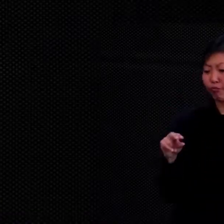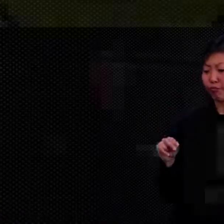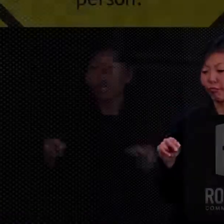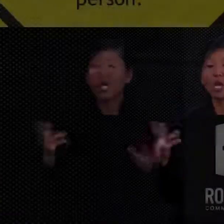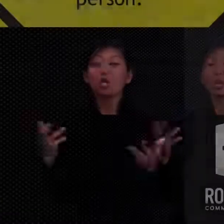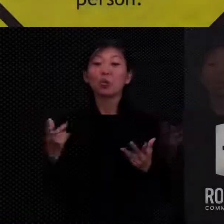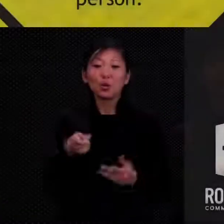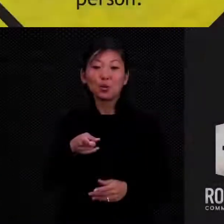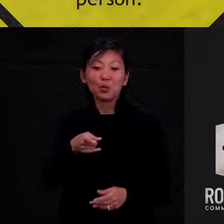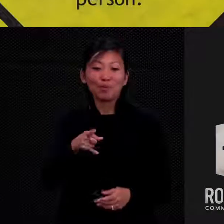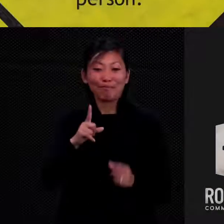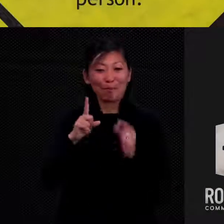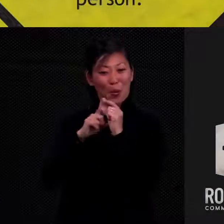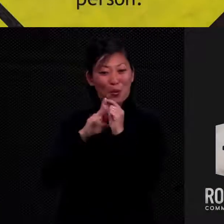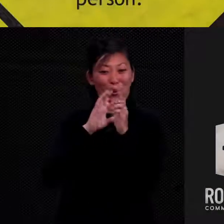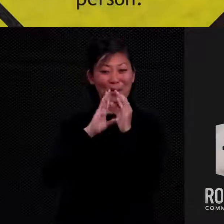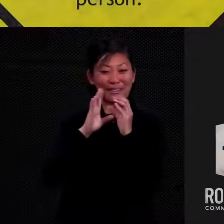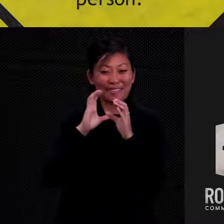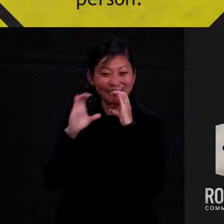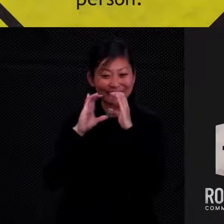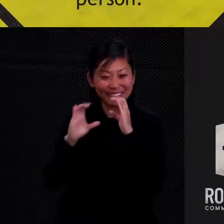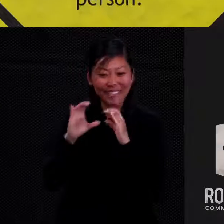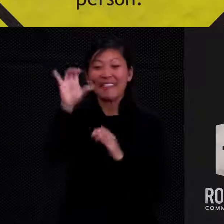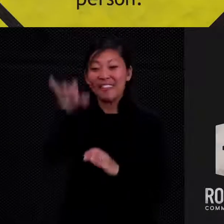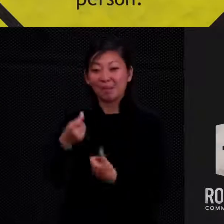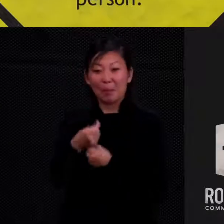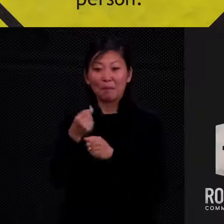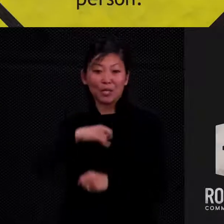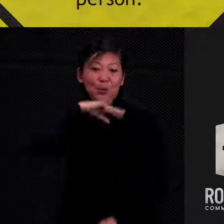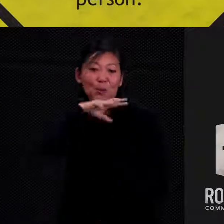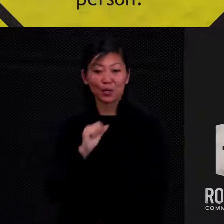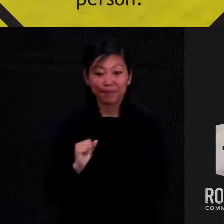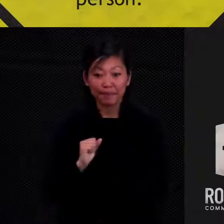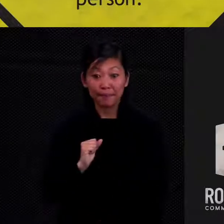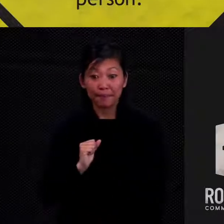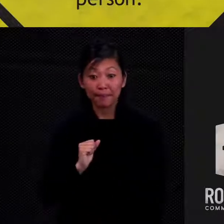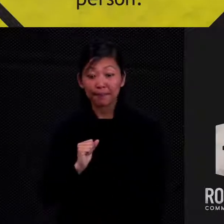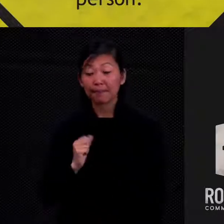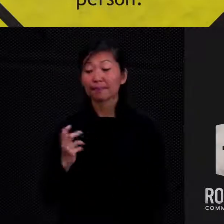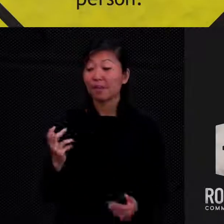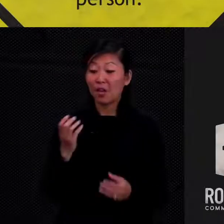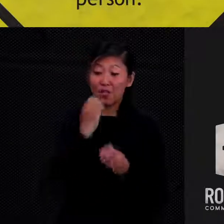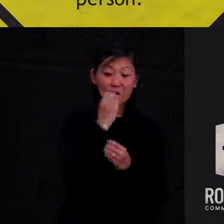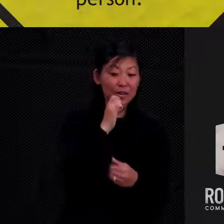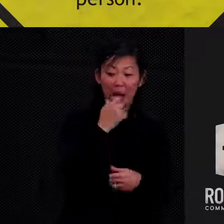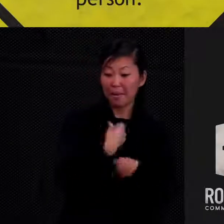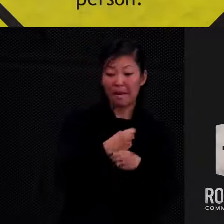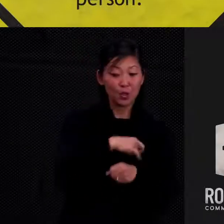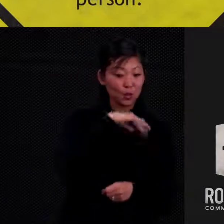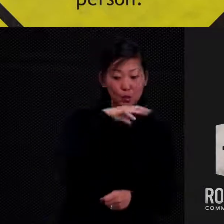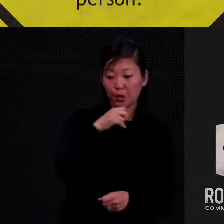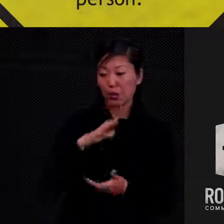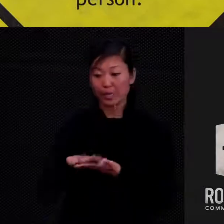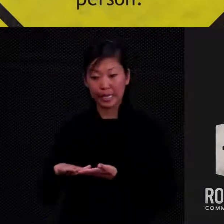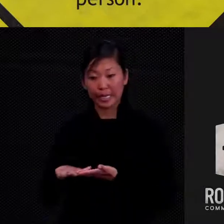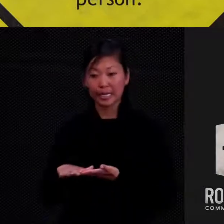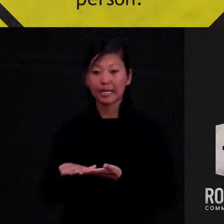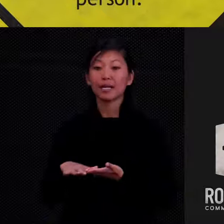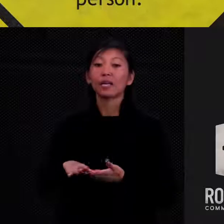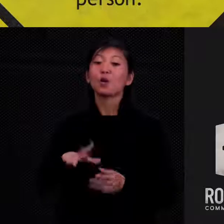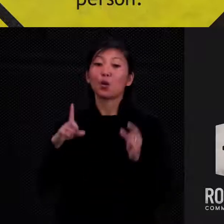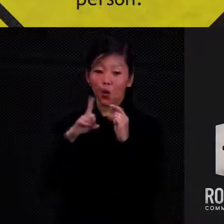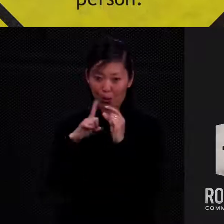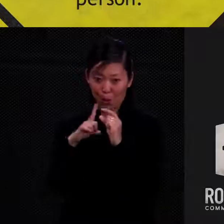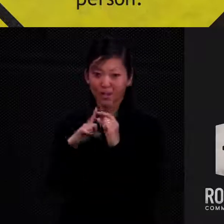comes out of the mouth. This is what defiles a person. Jesus, in this lengthy discourse about clean